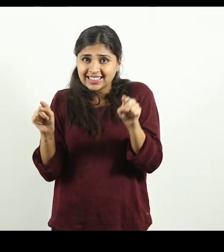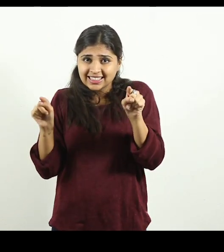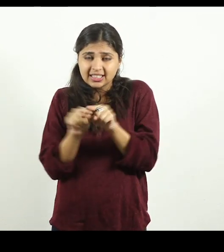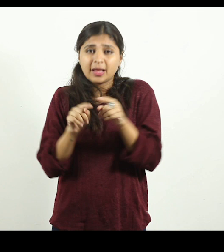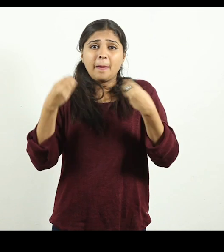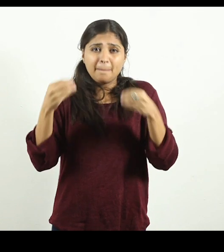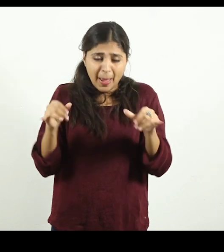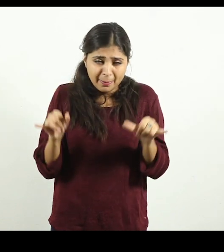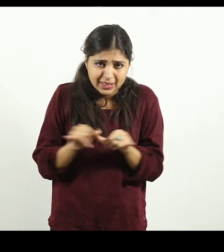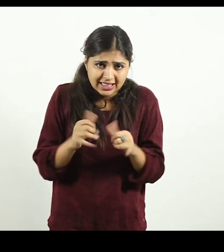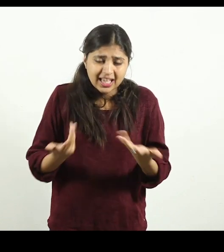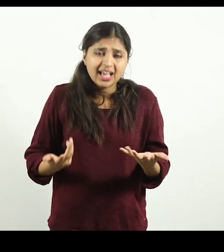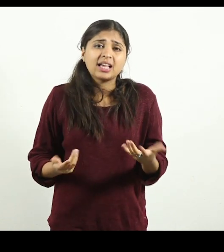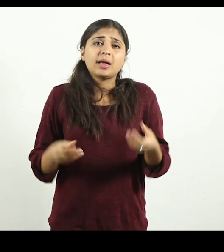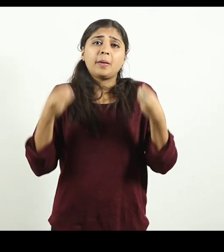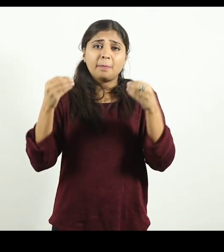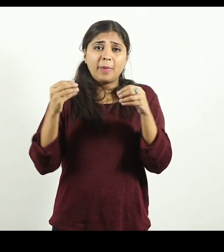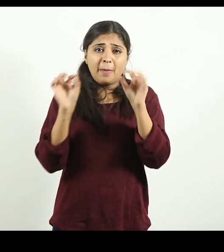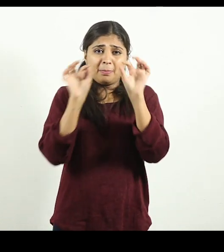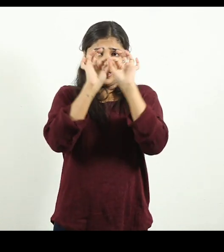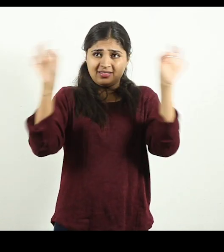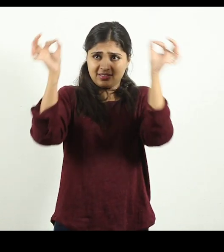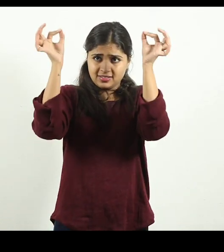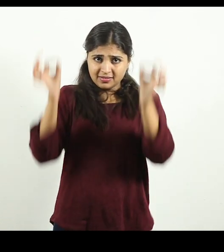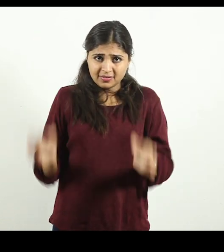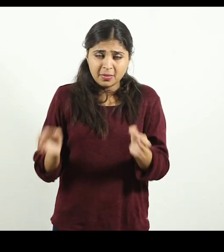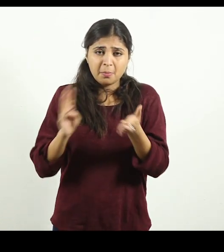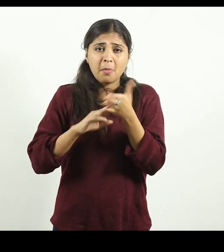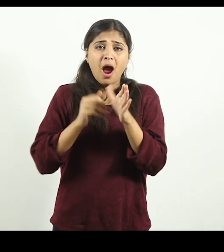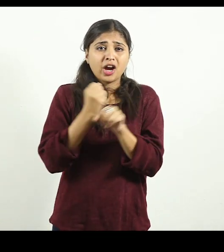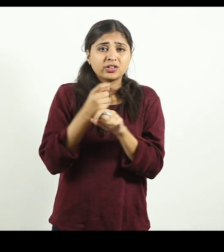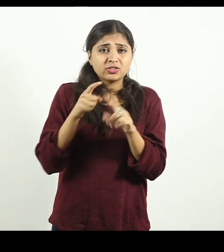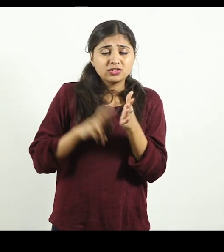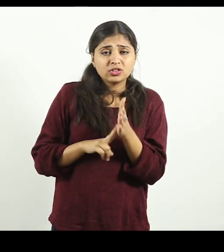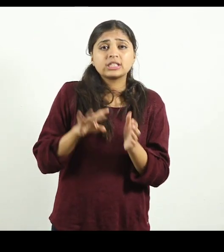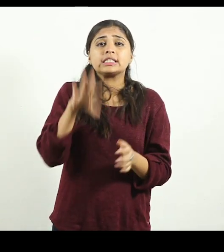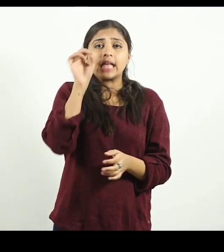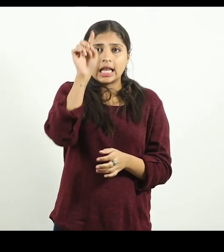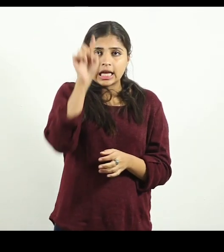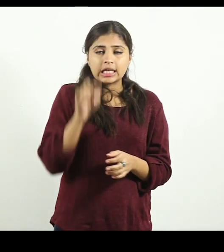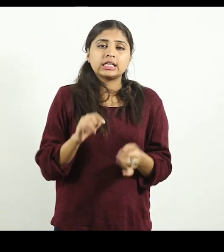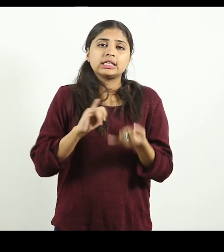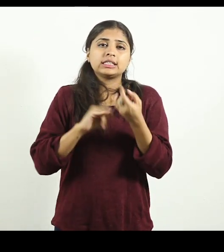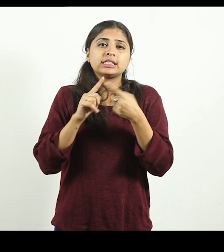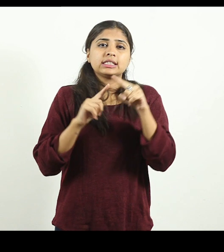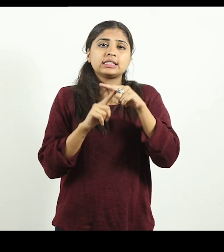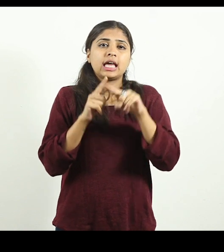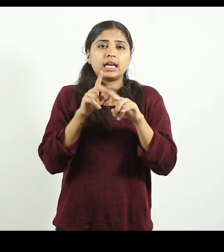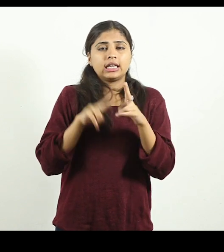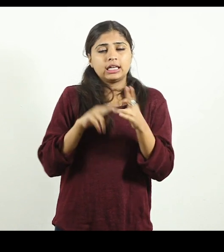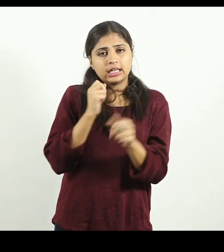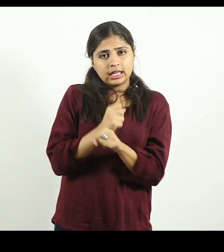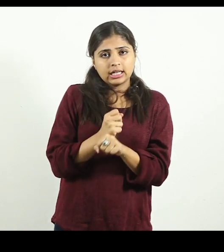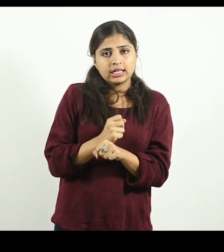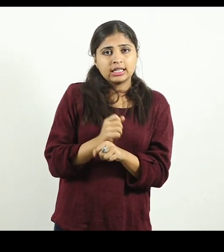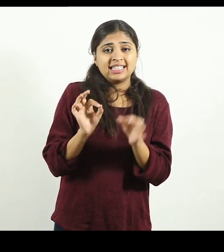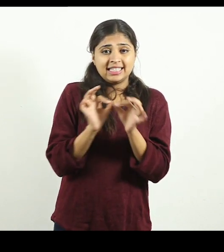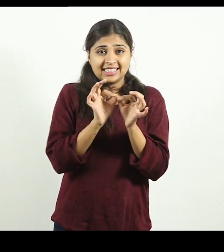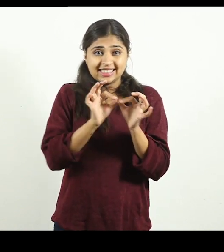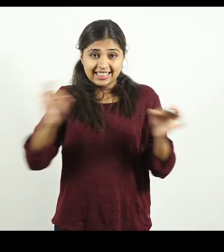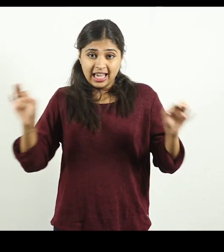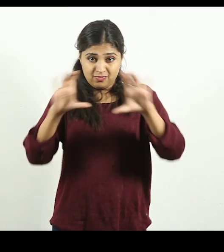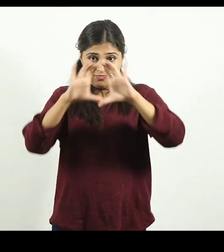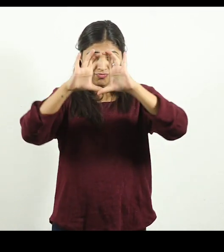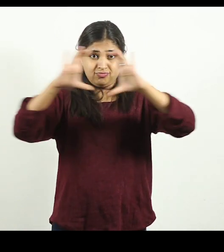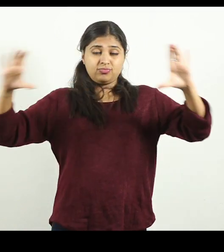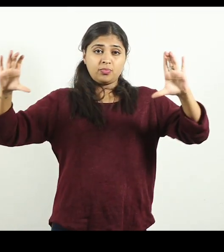including changing page orientation, paper size, and paper margins, select the options that you want under Settings.